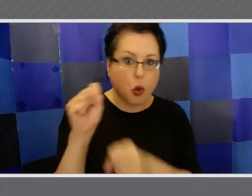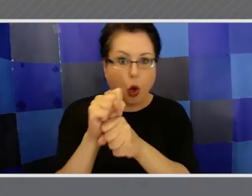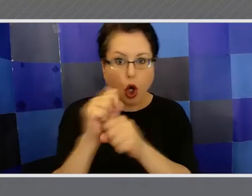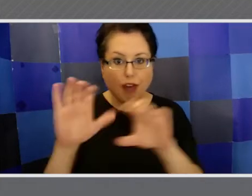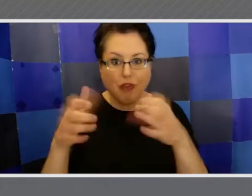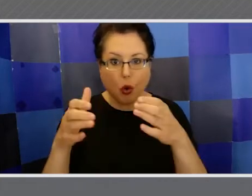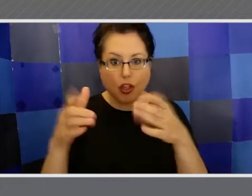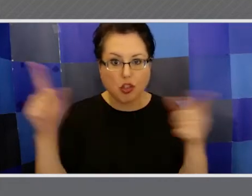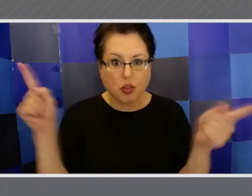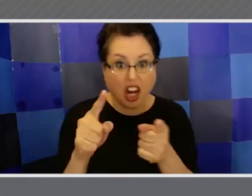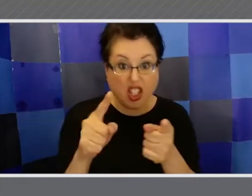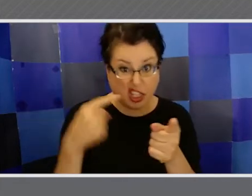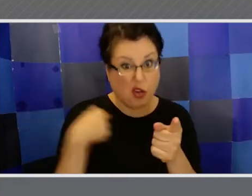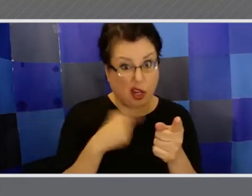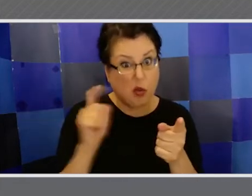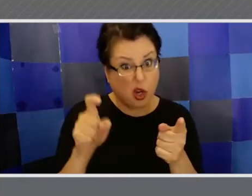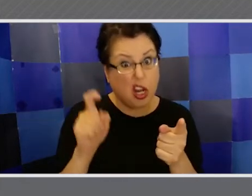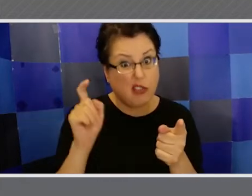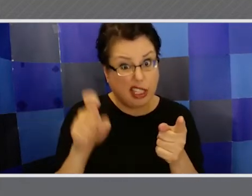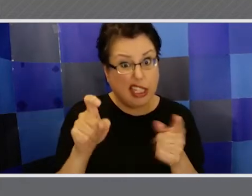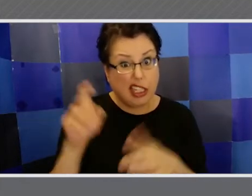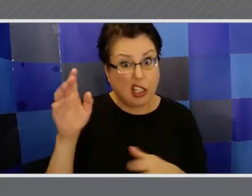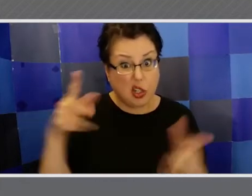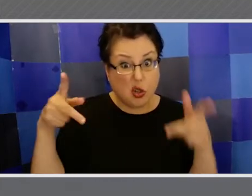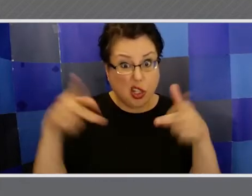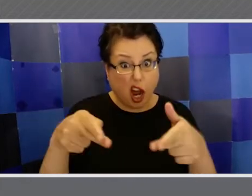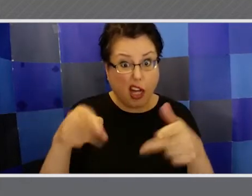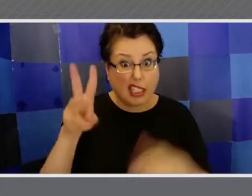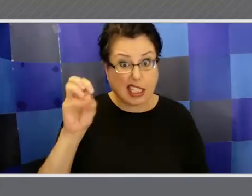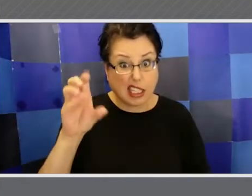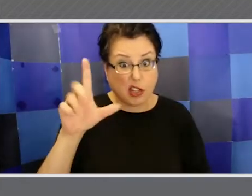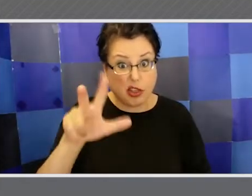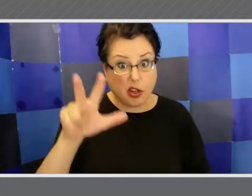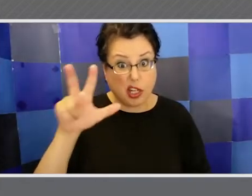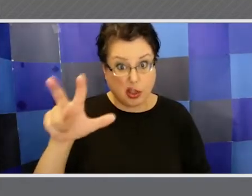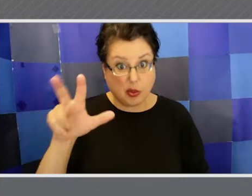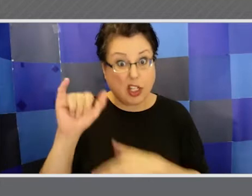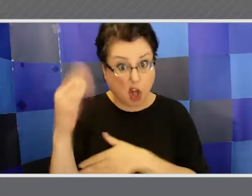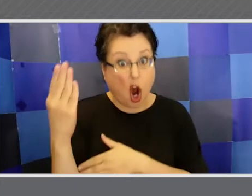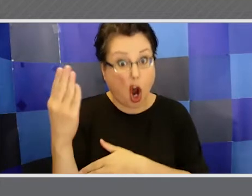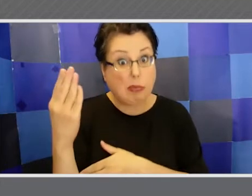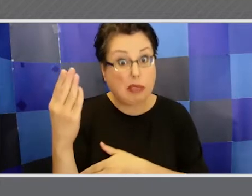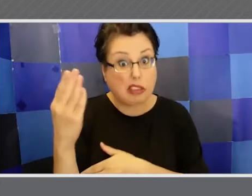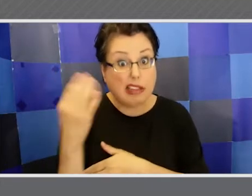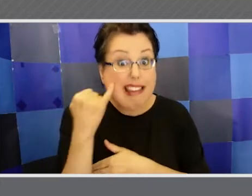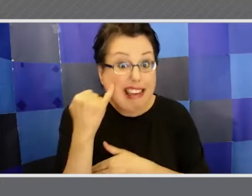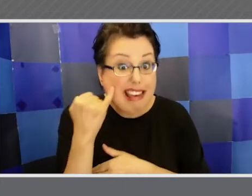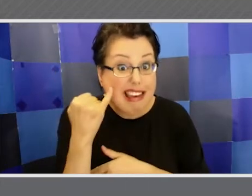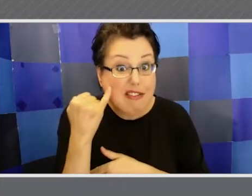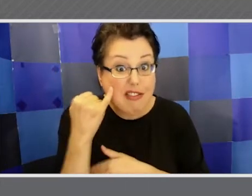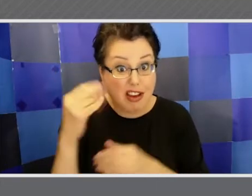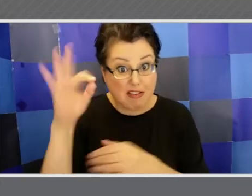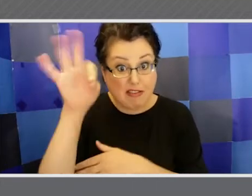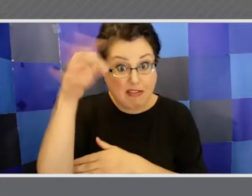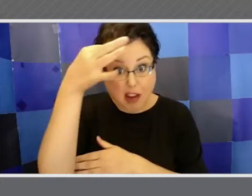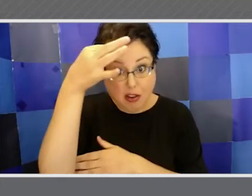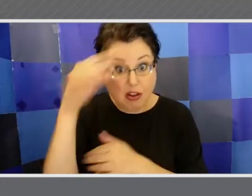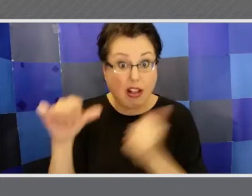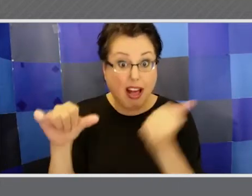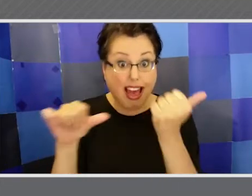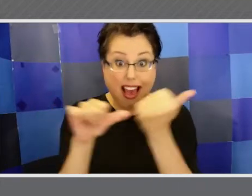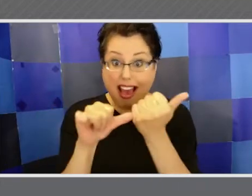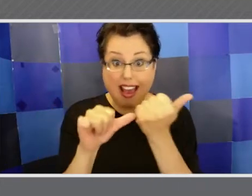to cut about 633 filled positions if federal aid didn't come through.